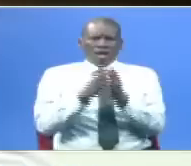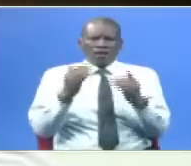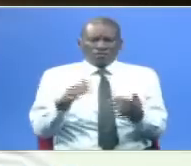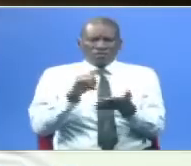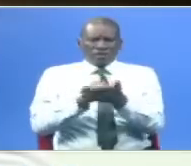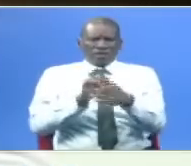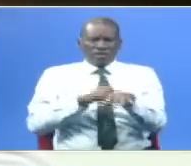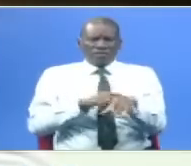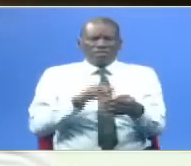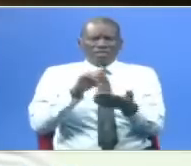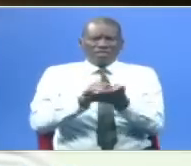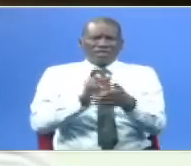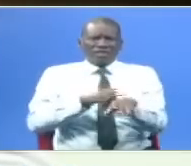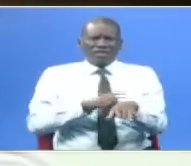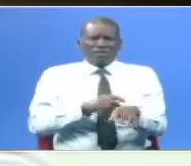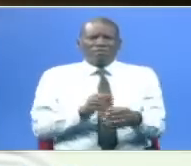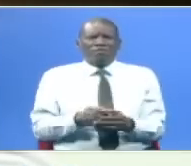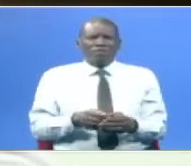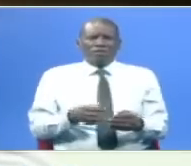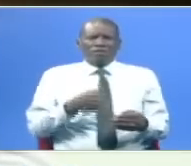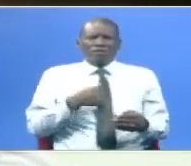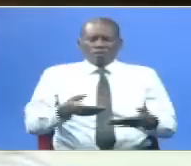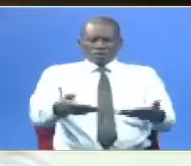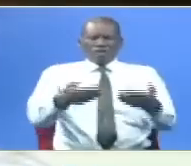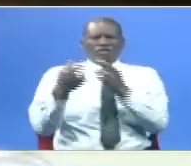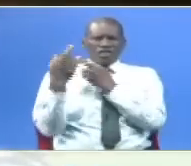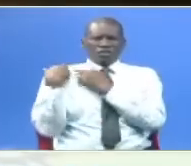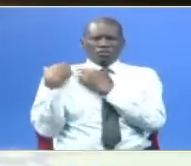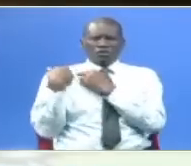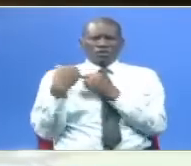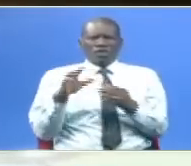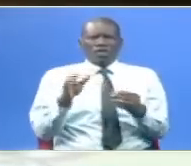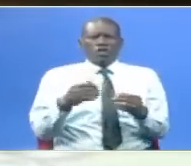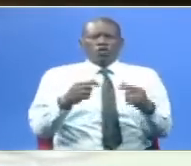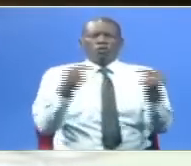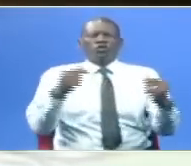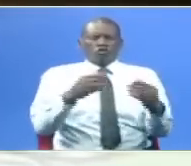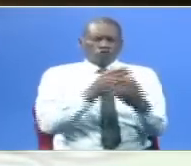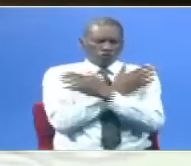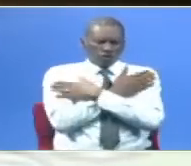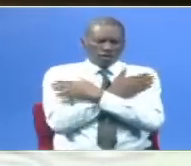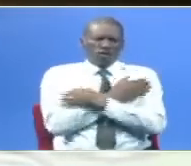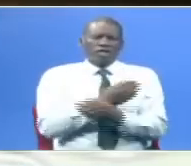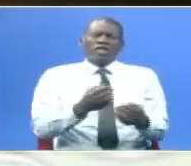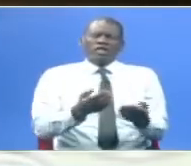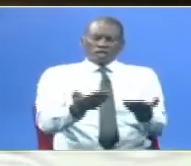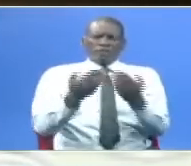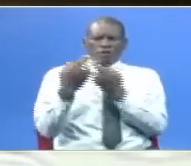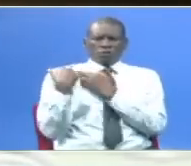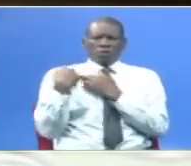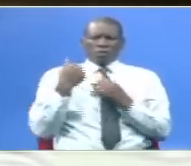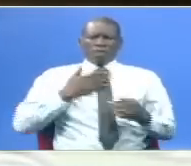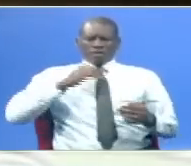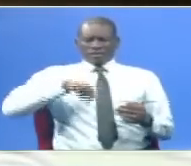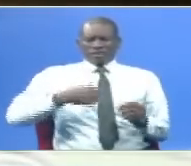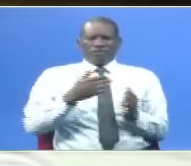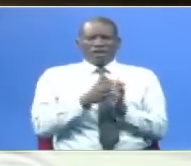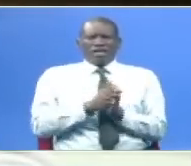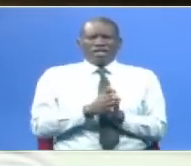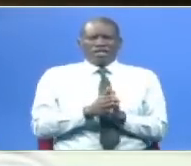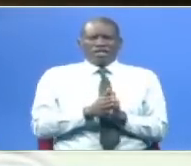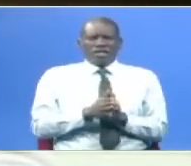time, I was tasked with by the rest of the opposition friends, because myself and